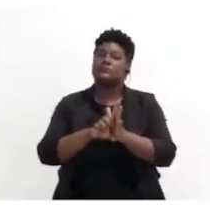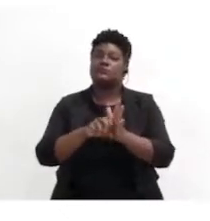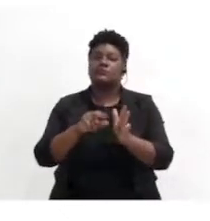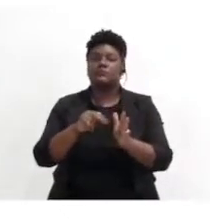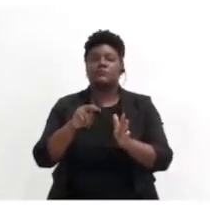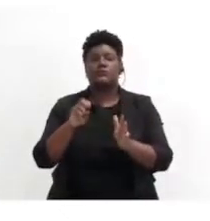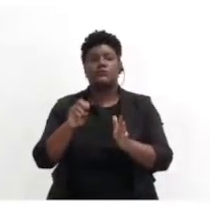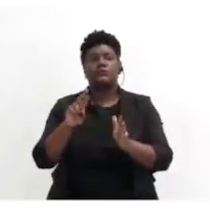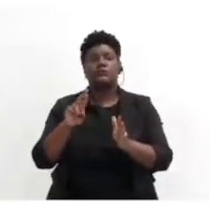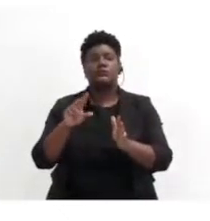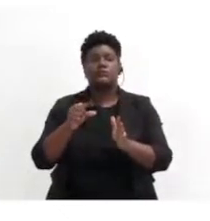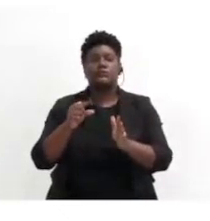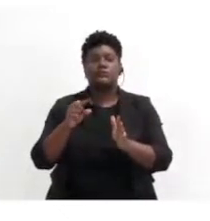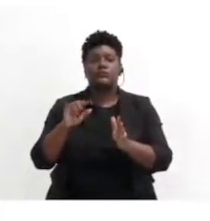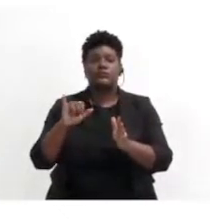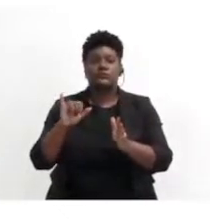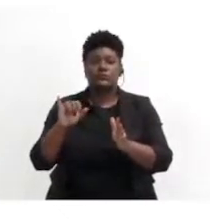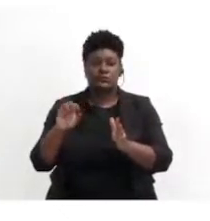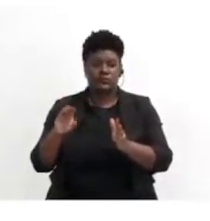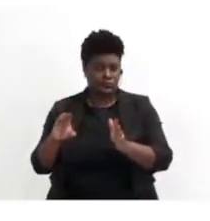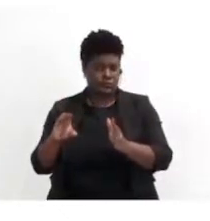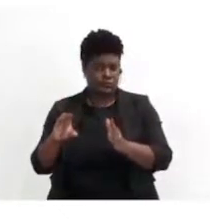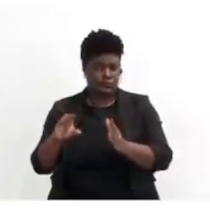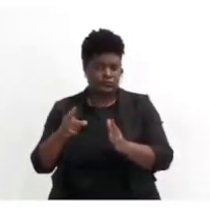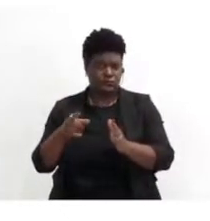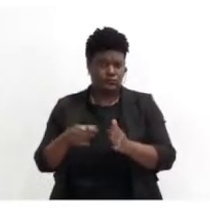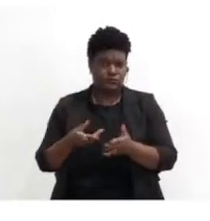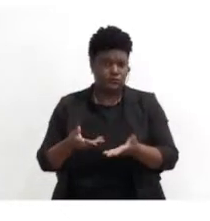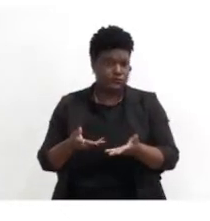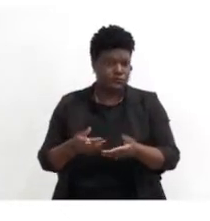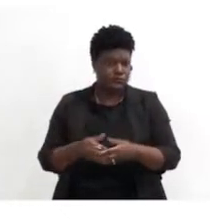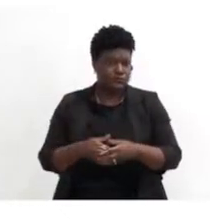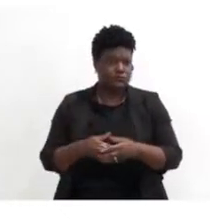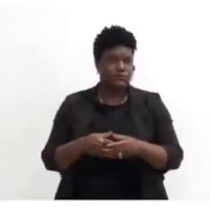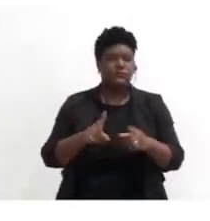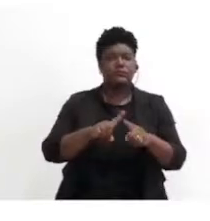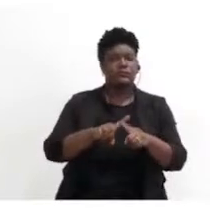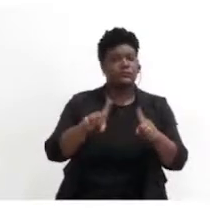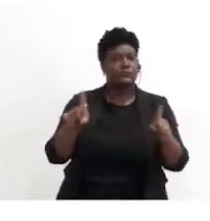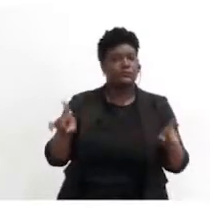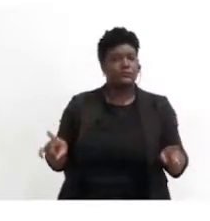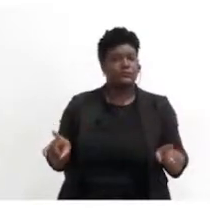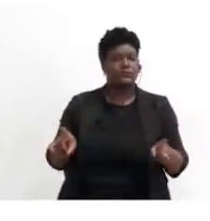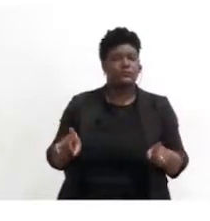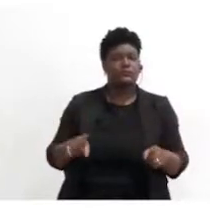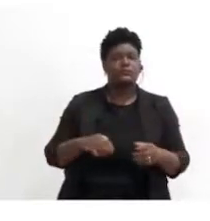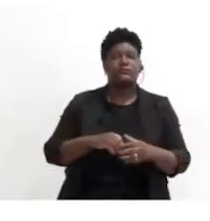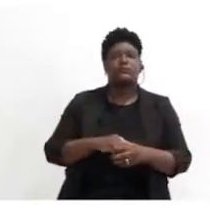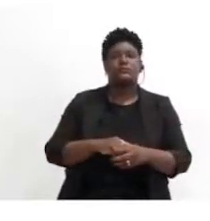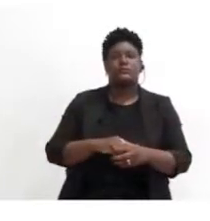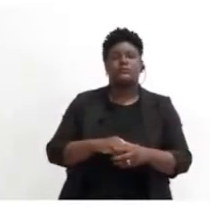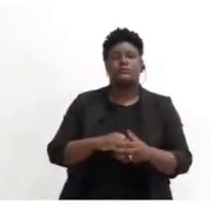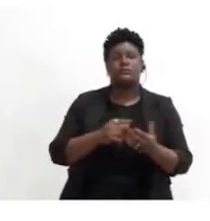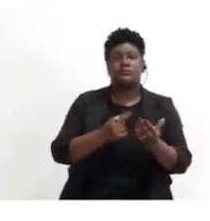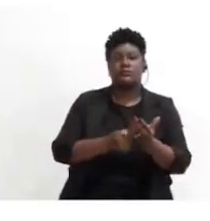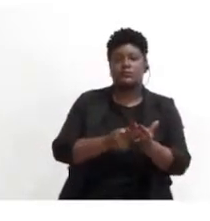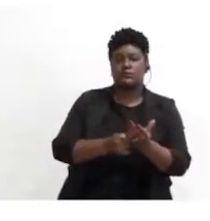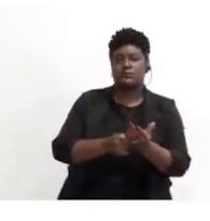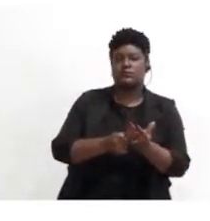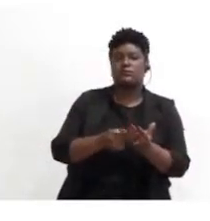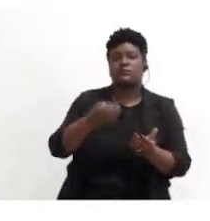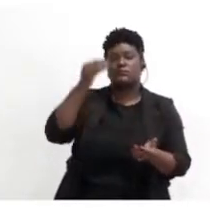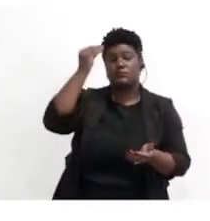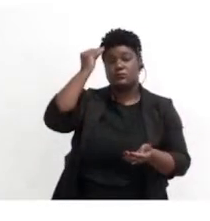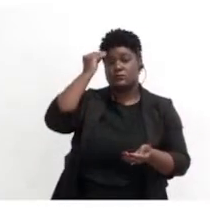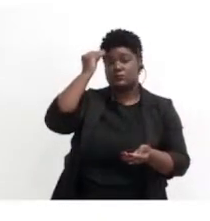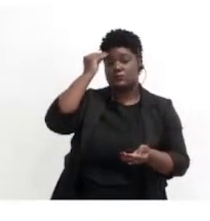is quite different from a memory wafer fab process, and trying to make those all on one chip is very problematic.